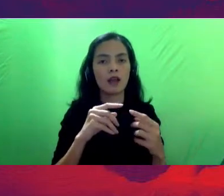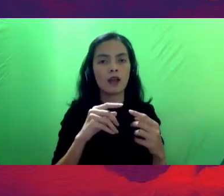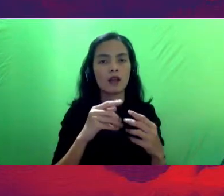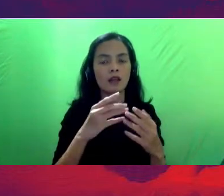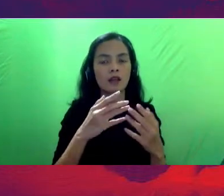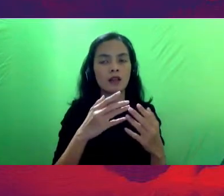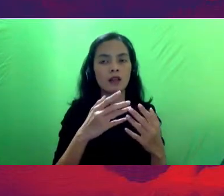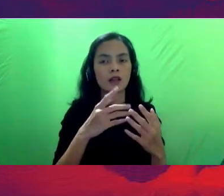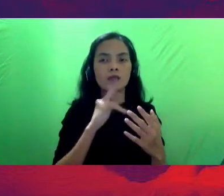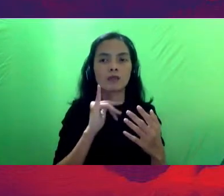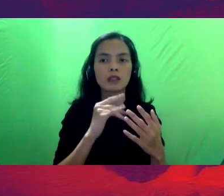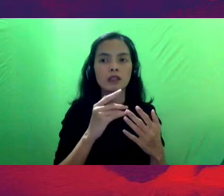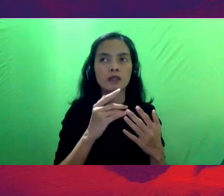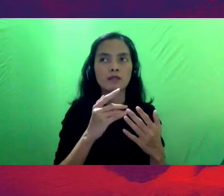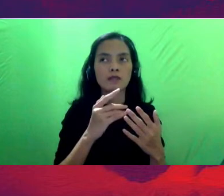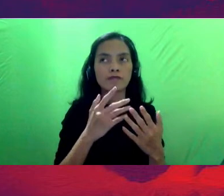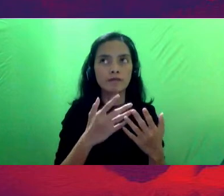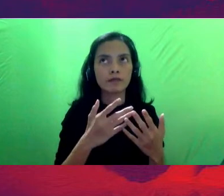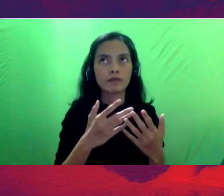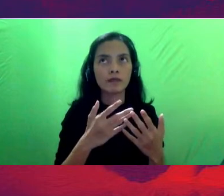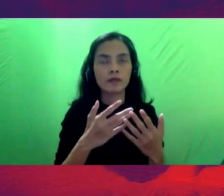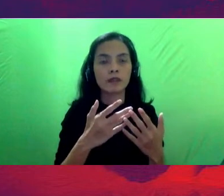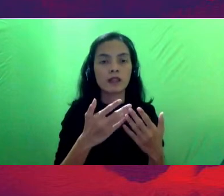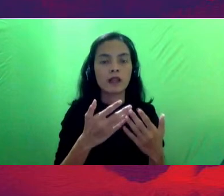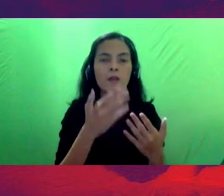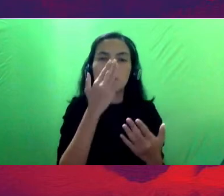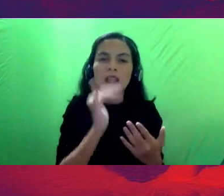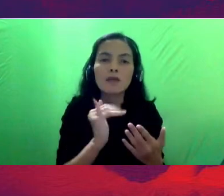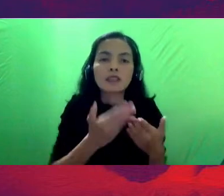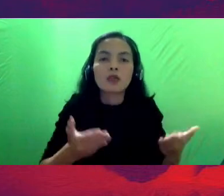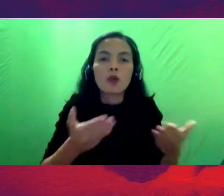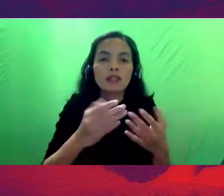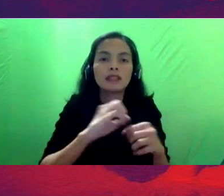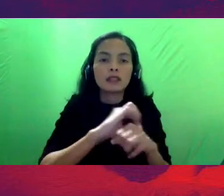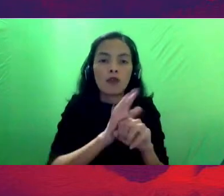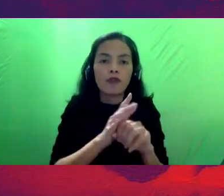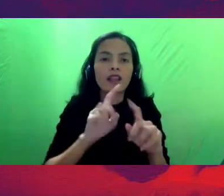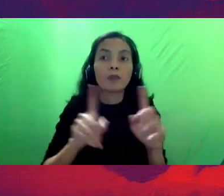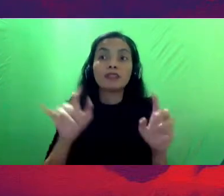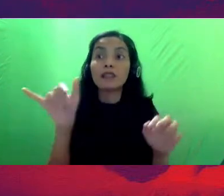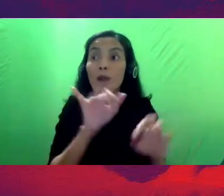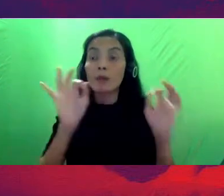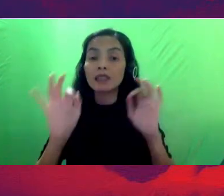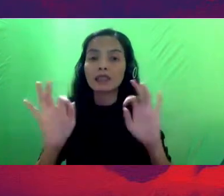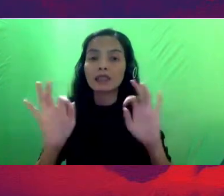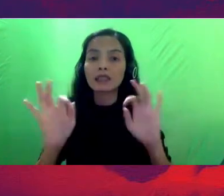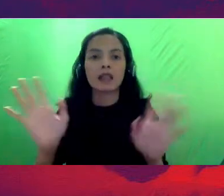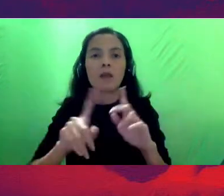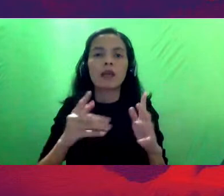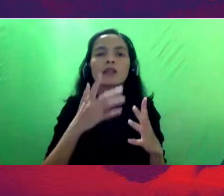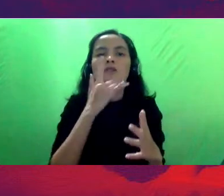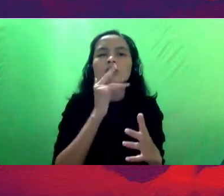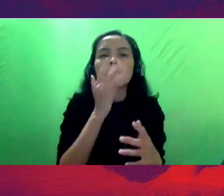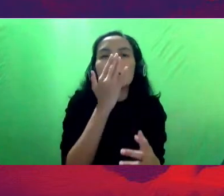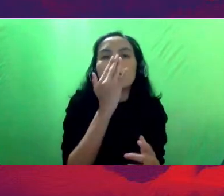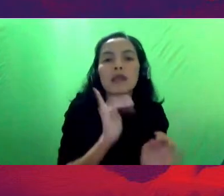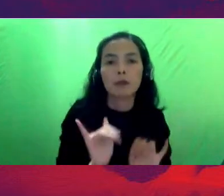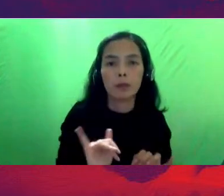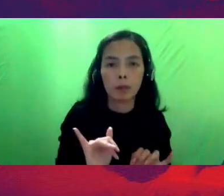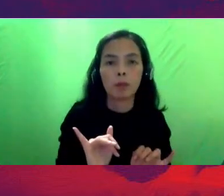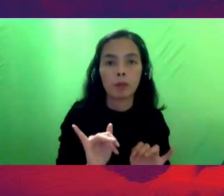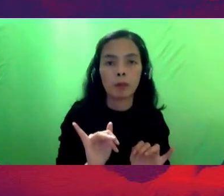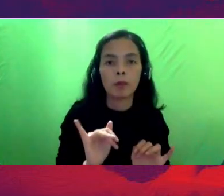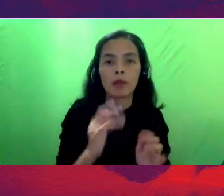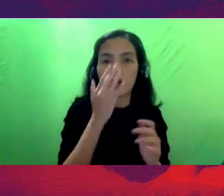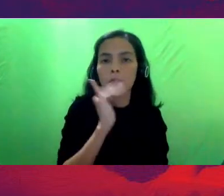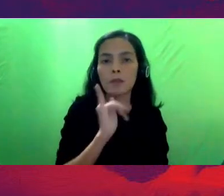necessarily representing what has happened during the pandemic. But hopefully, the latest